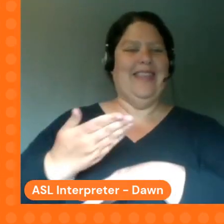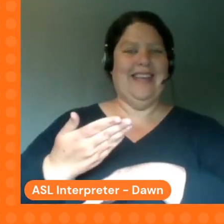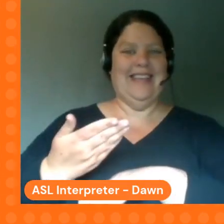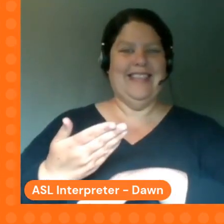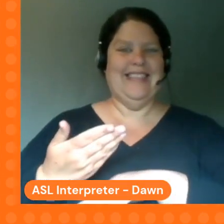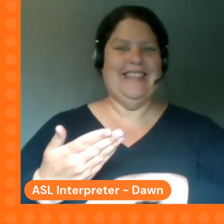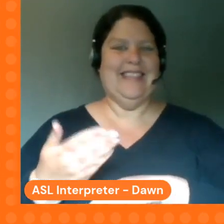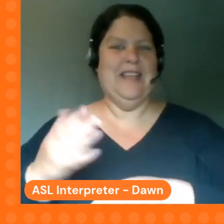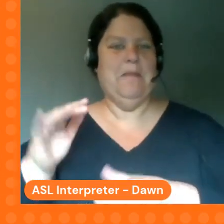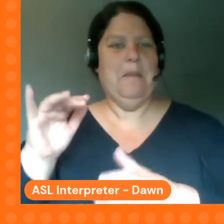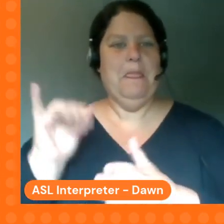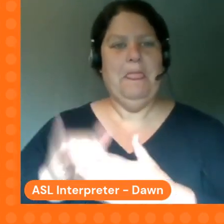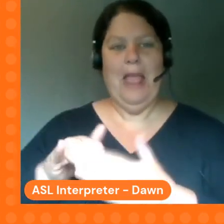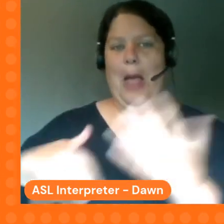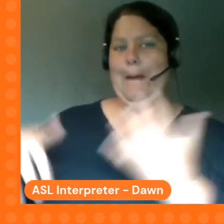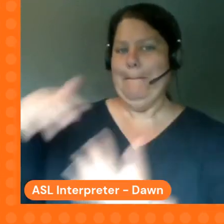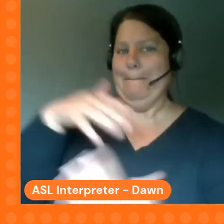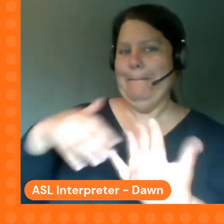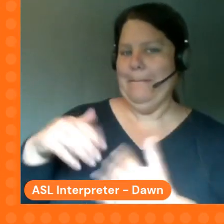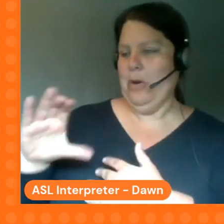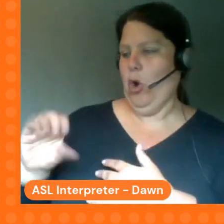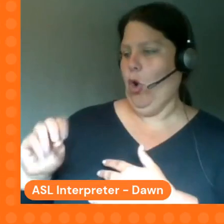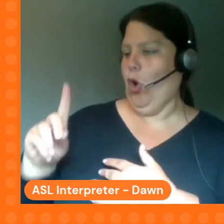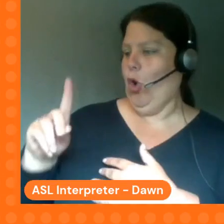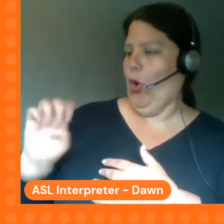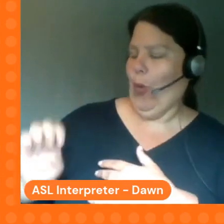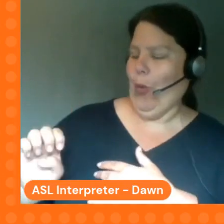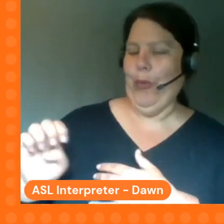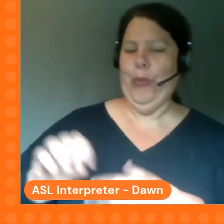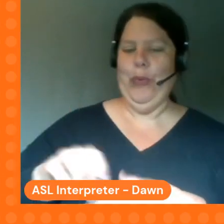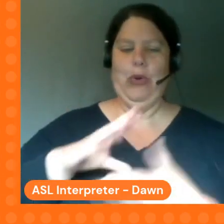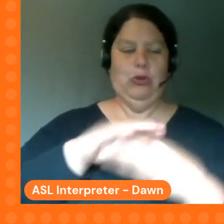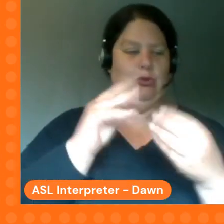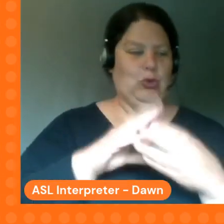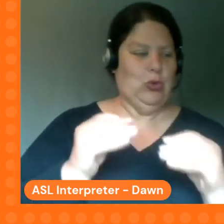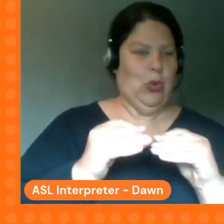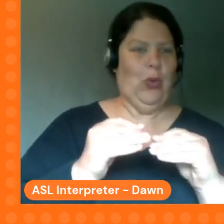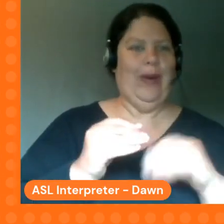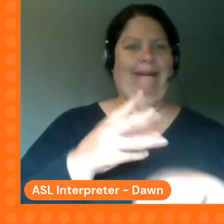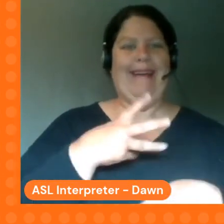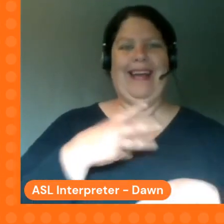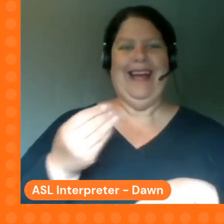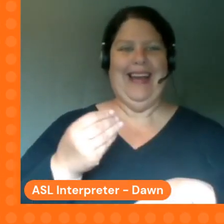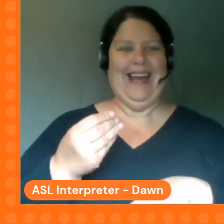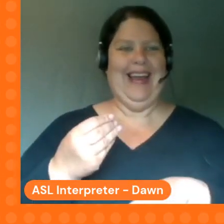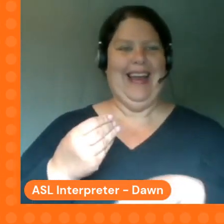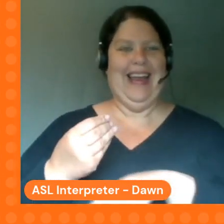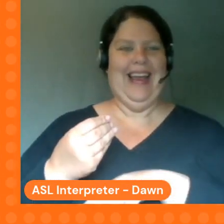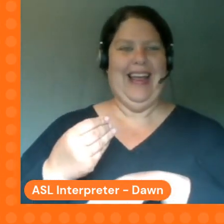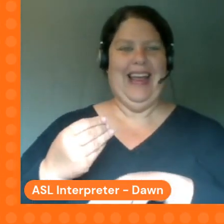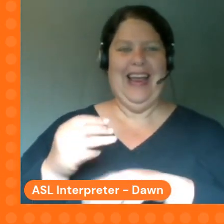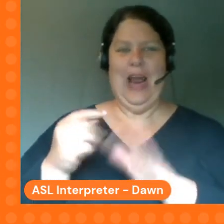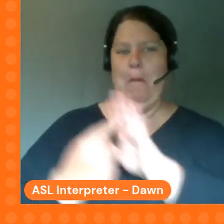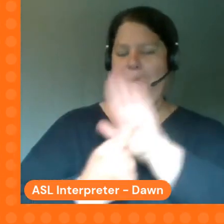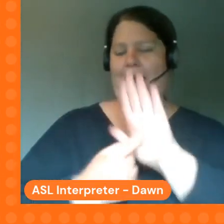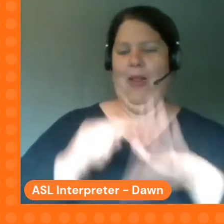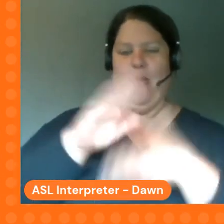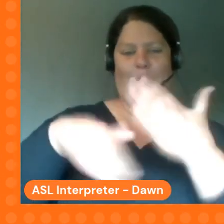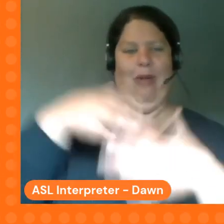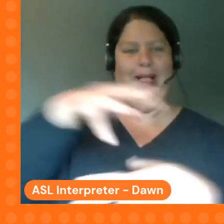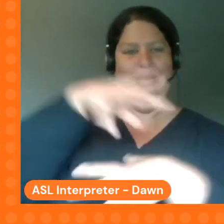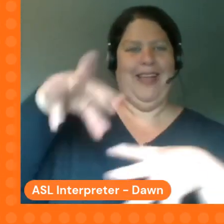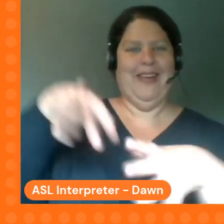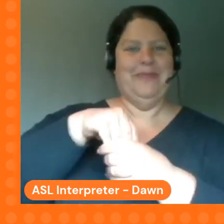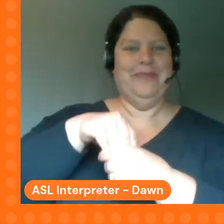of like coding, storytelling, and science modeling like all in one. And I